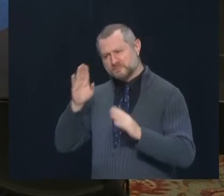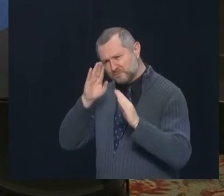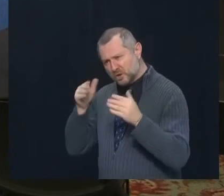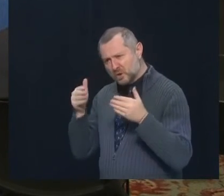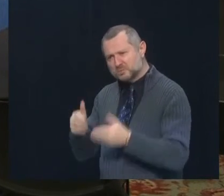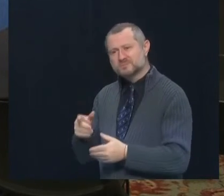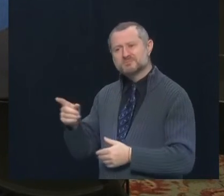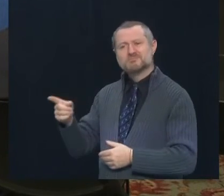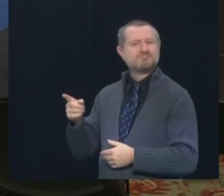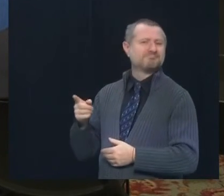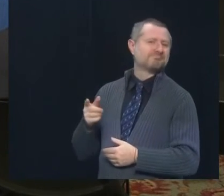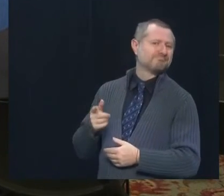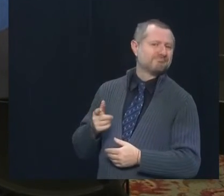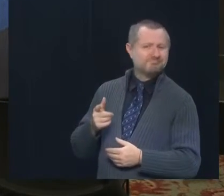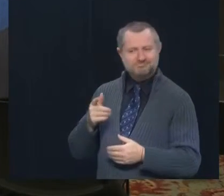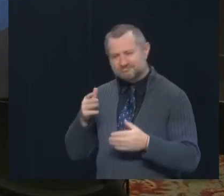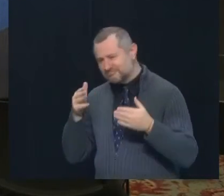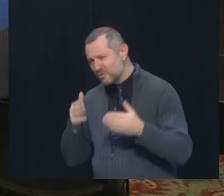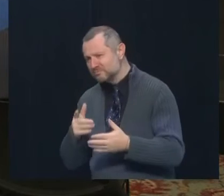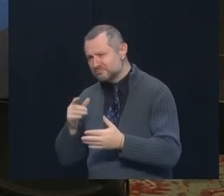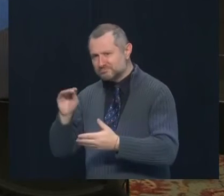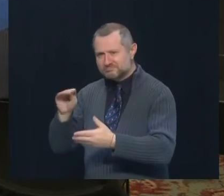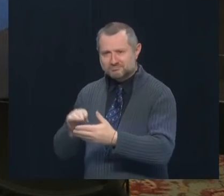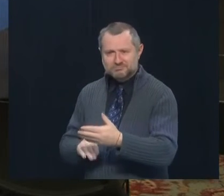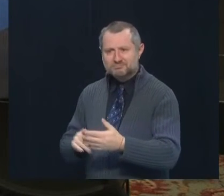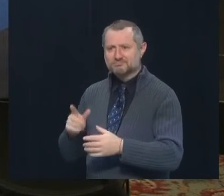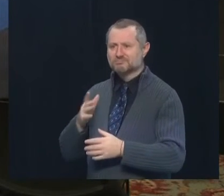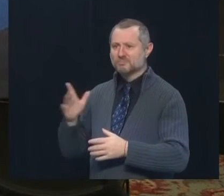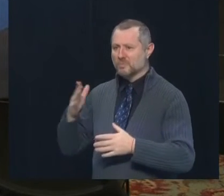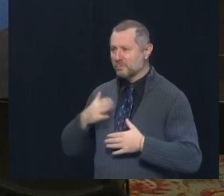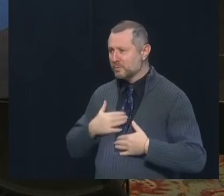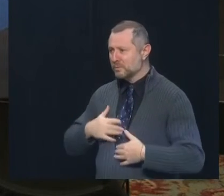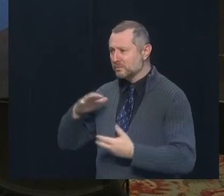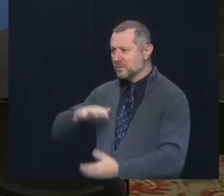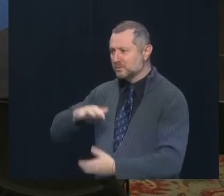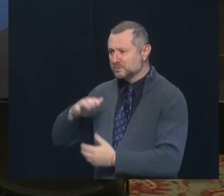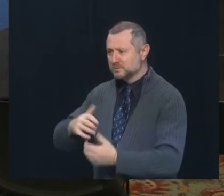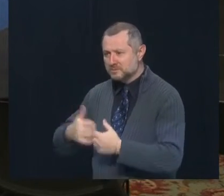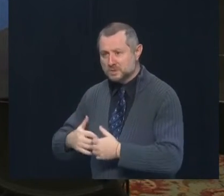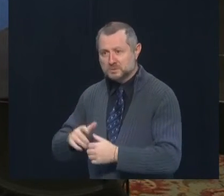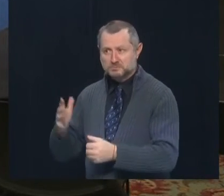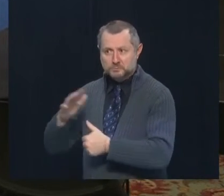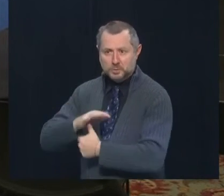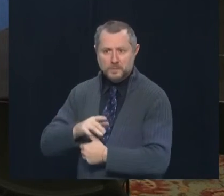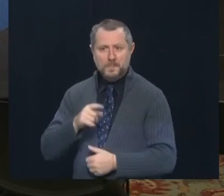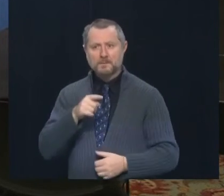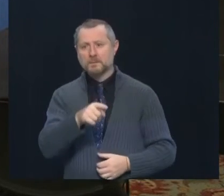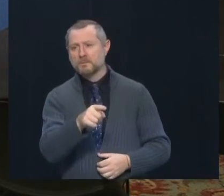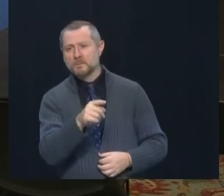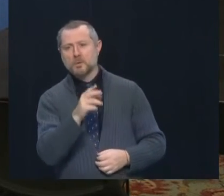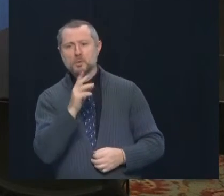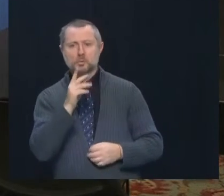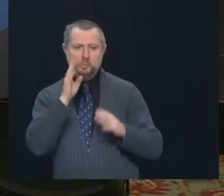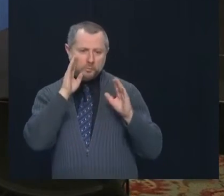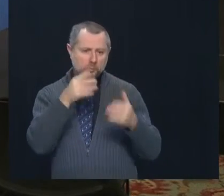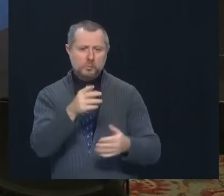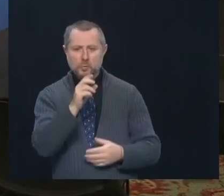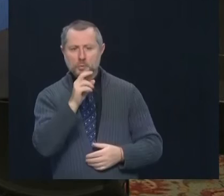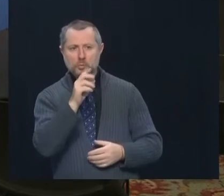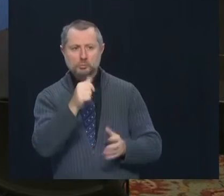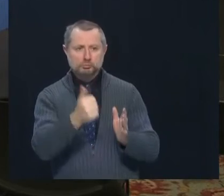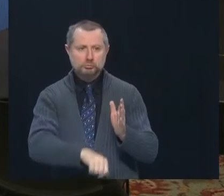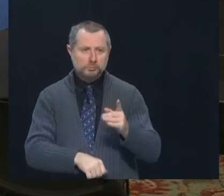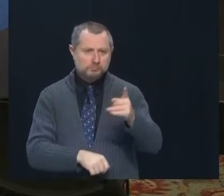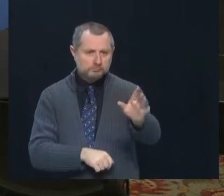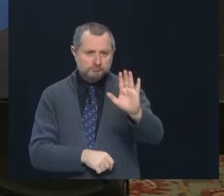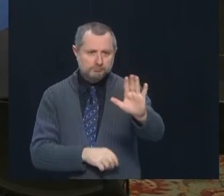on the list. Dr. Cuomo, he's just doing foot surgeries. He probably doesn't need it as soon as Dr. Zucker does. Does the state develop that? How do we deal with